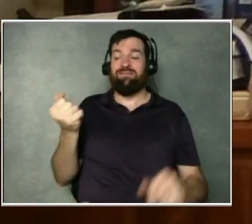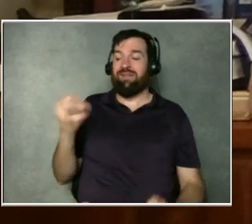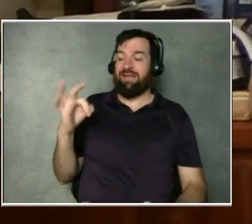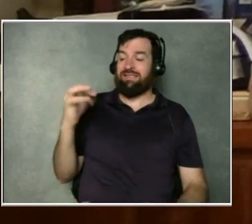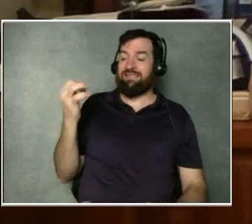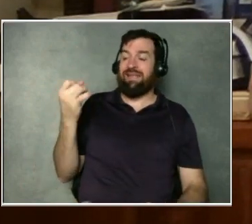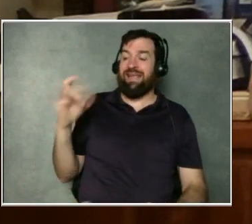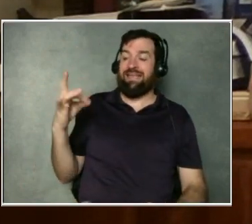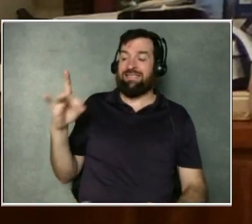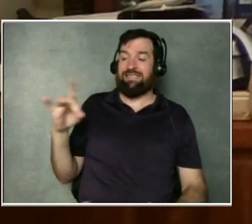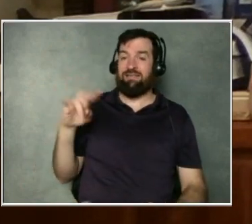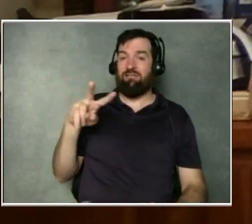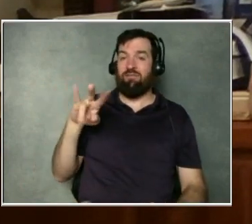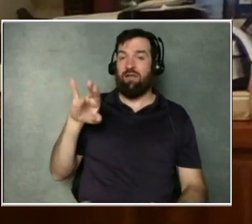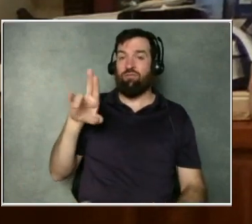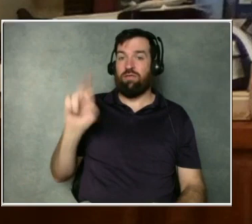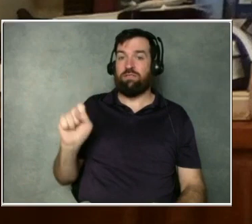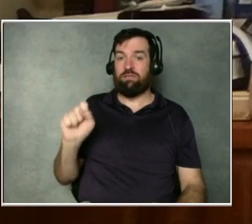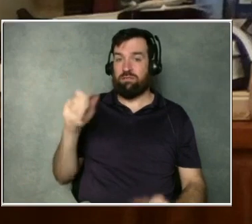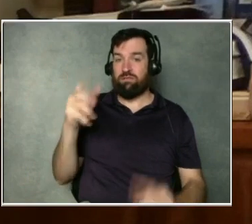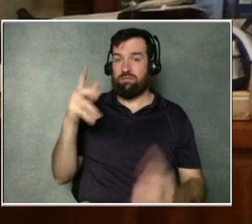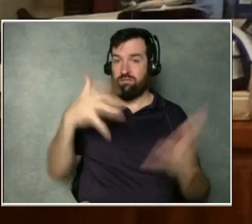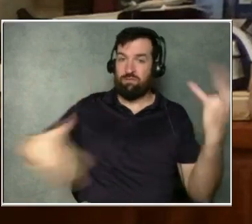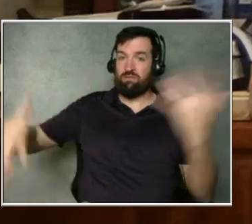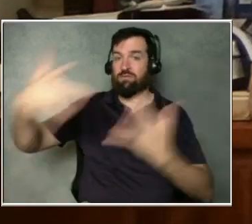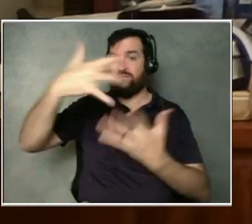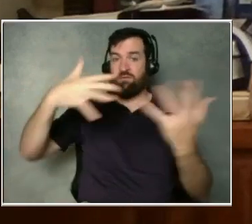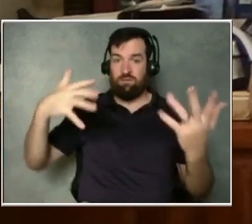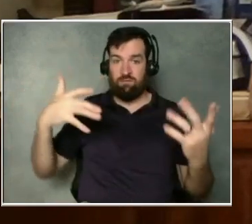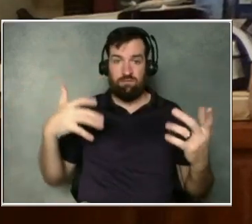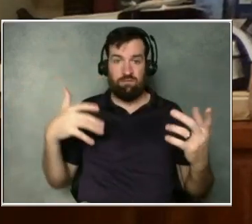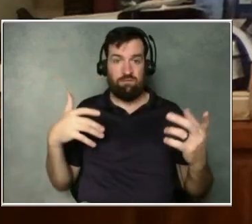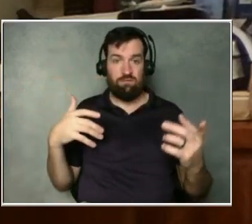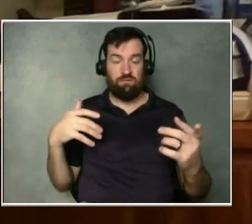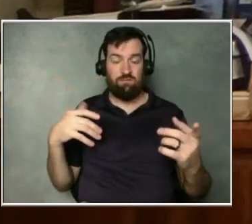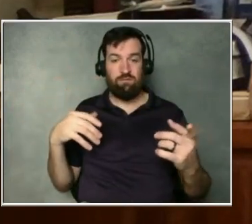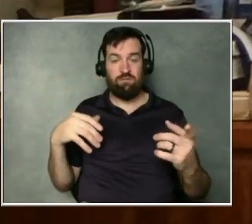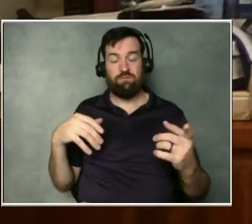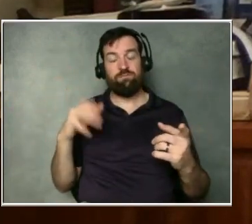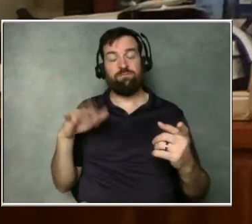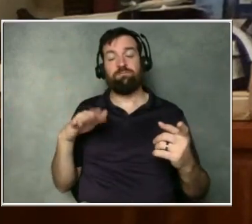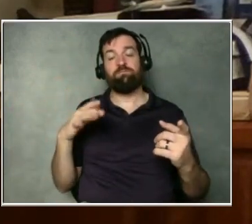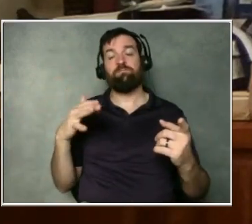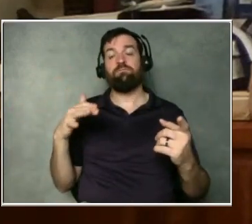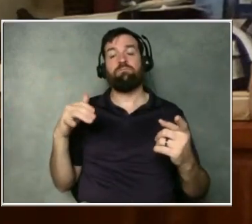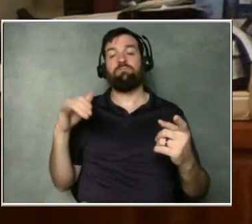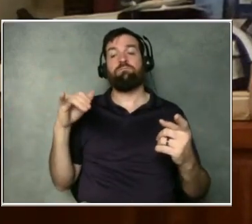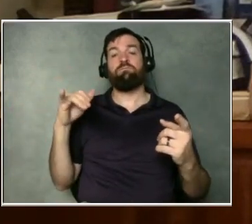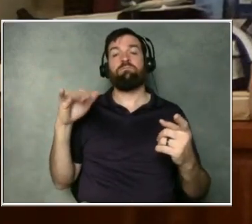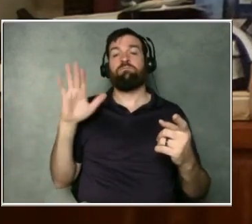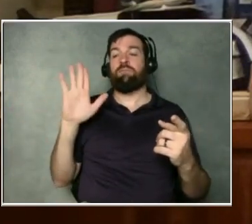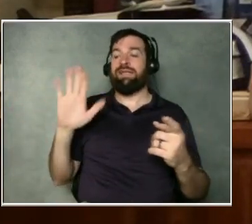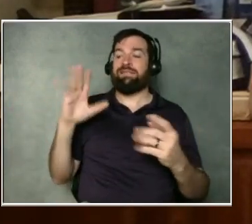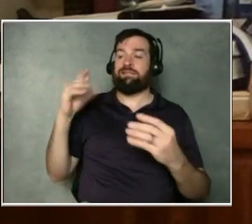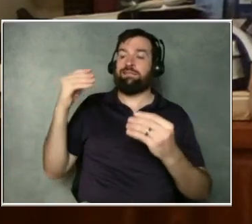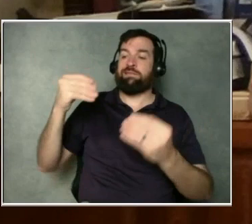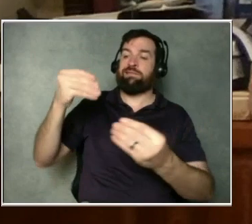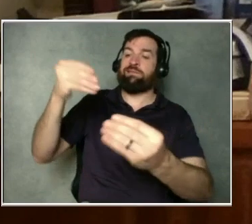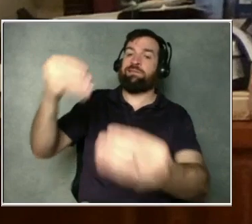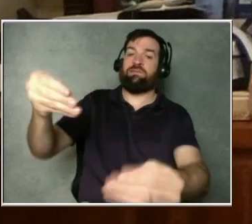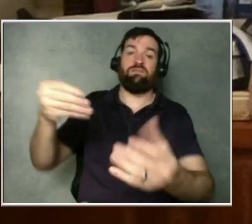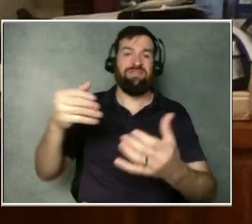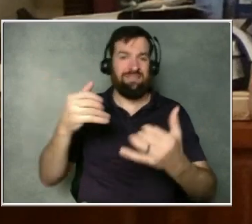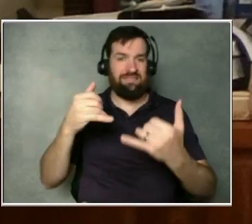pandemic virus that circulated in its kind of descendant form continues